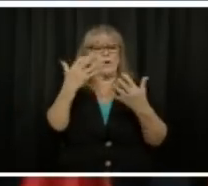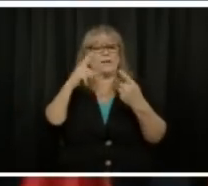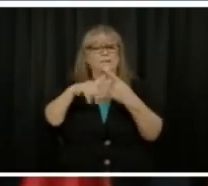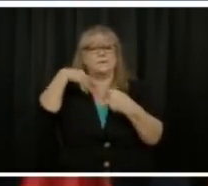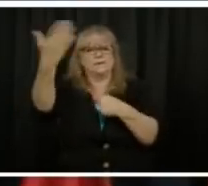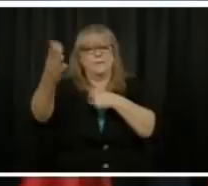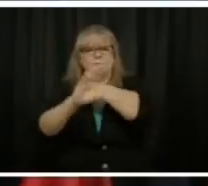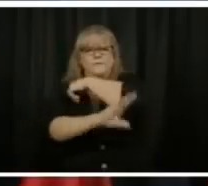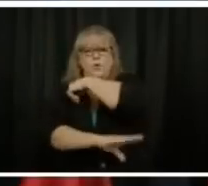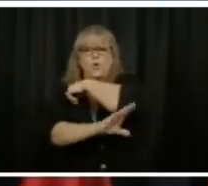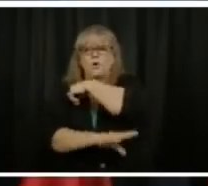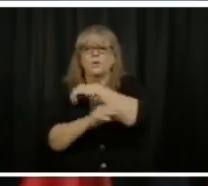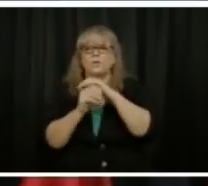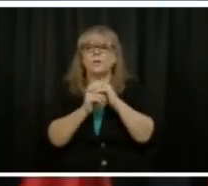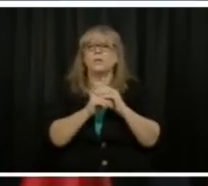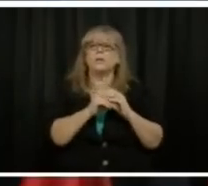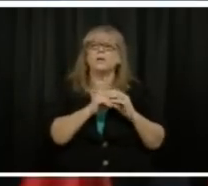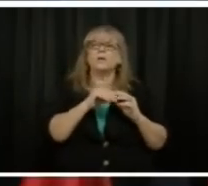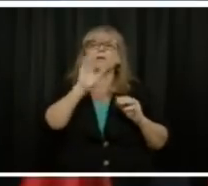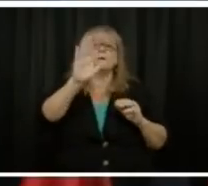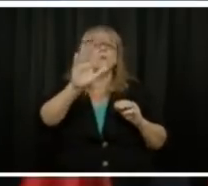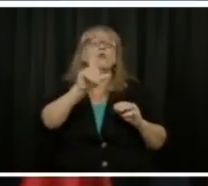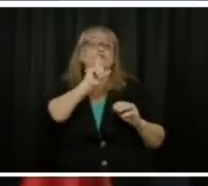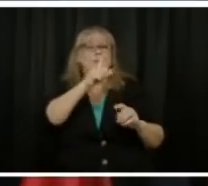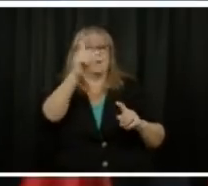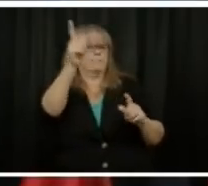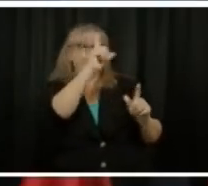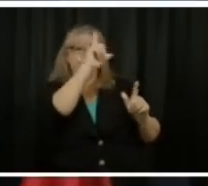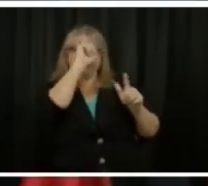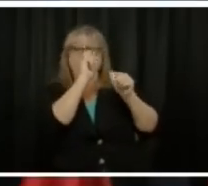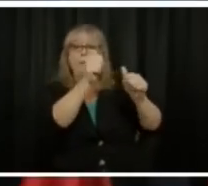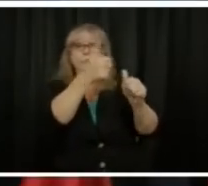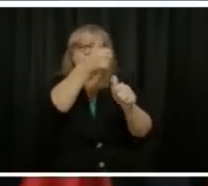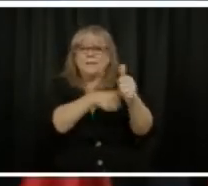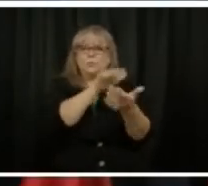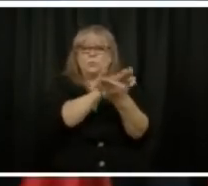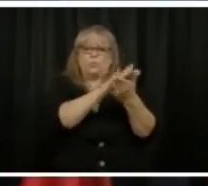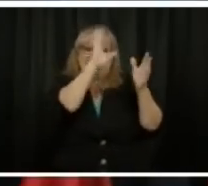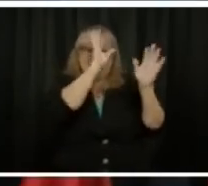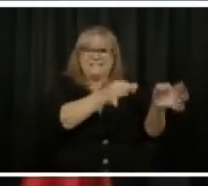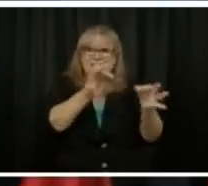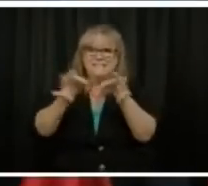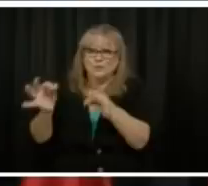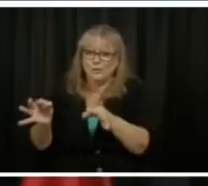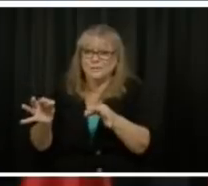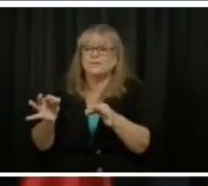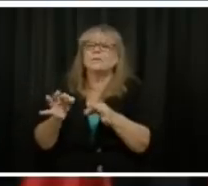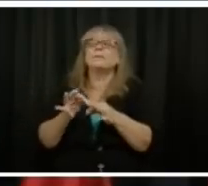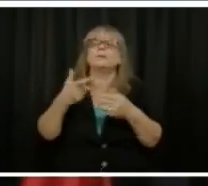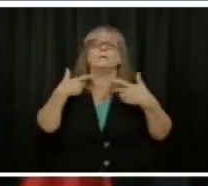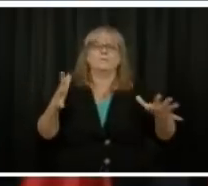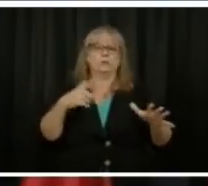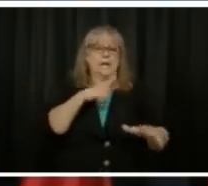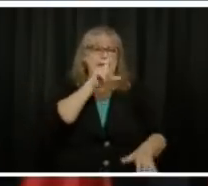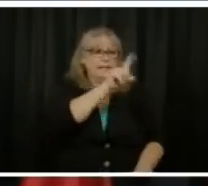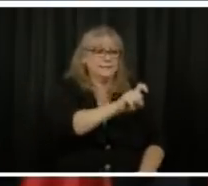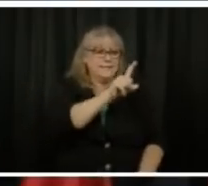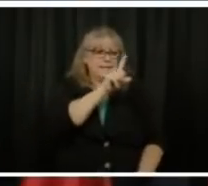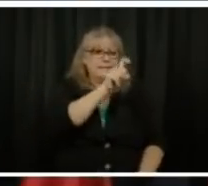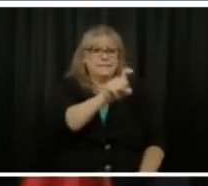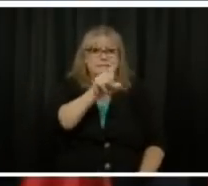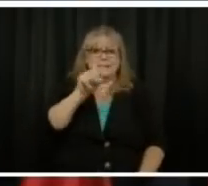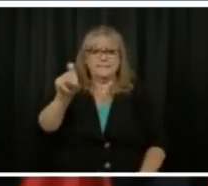that families are having across our state, and I think many school districts have polled their families. I hope they're also engaging